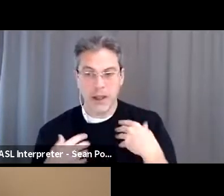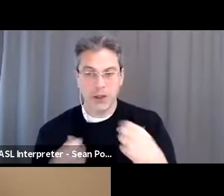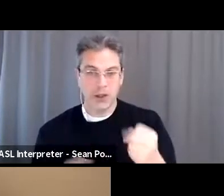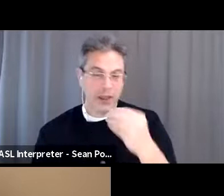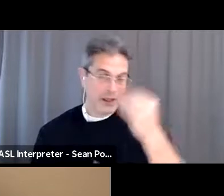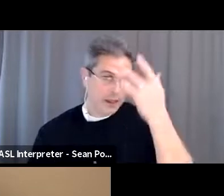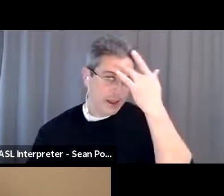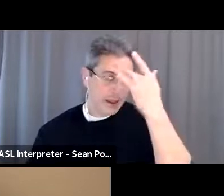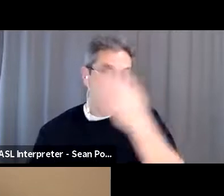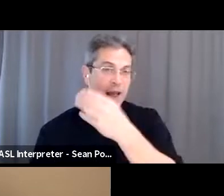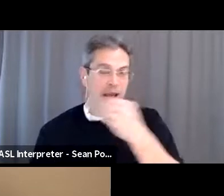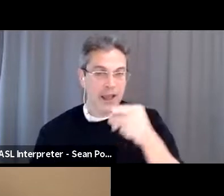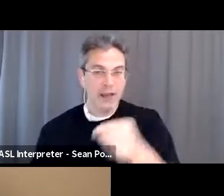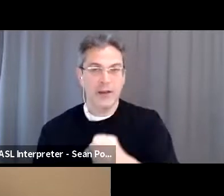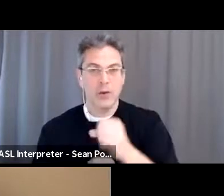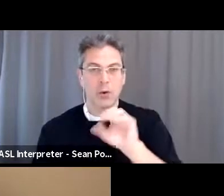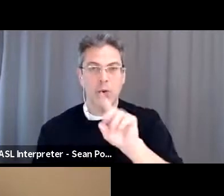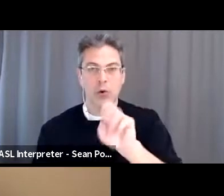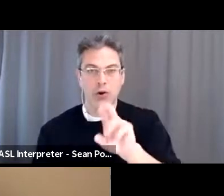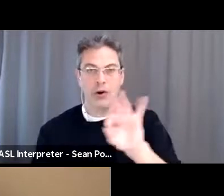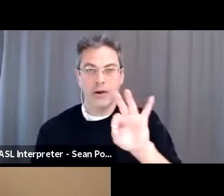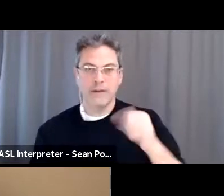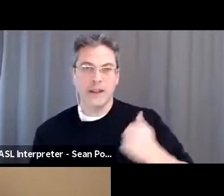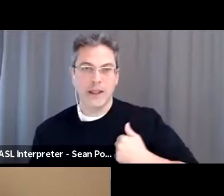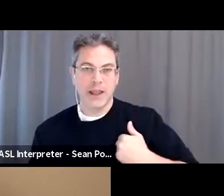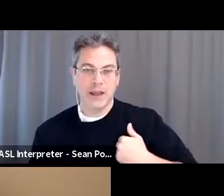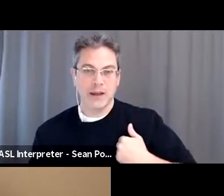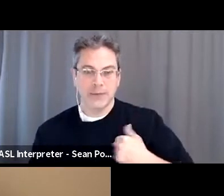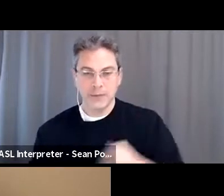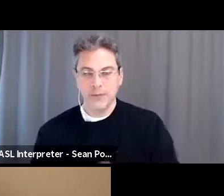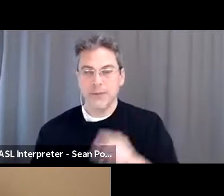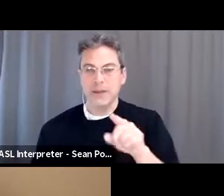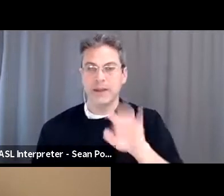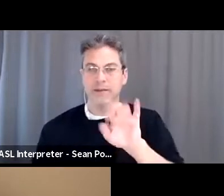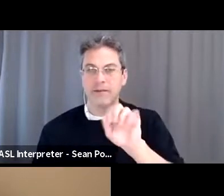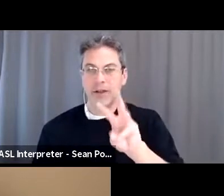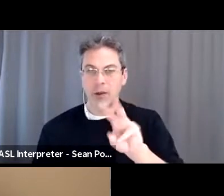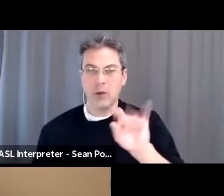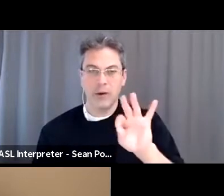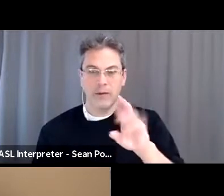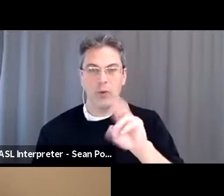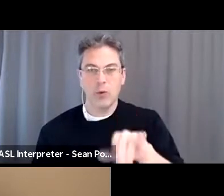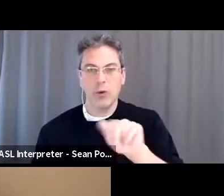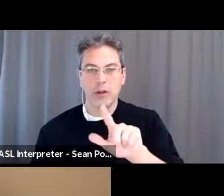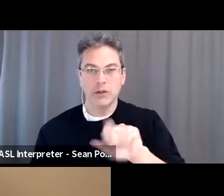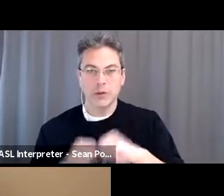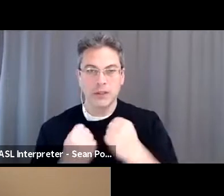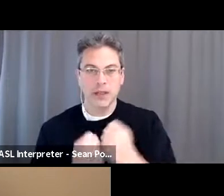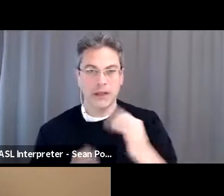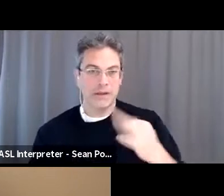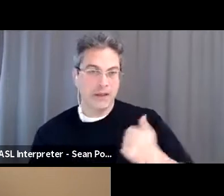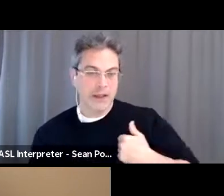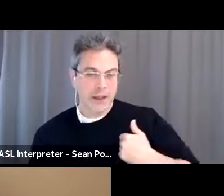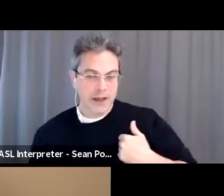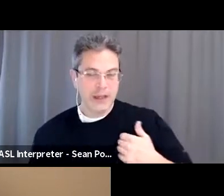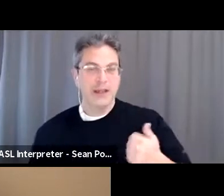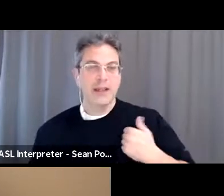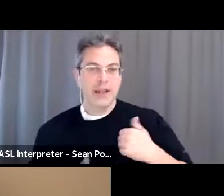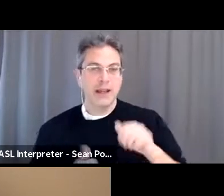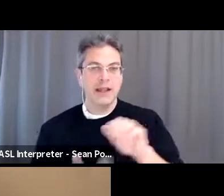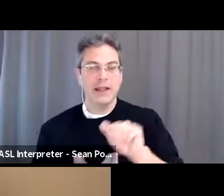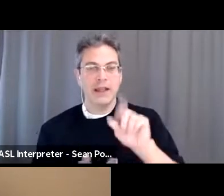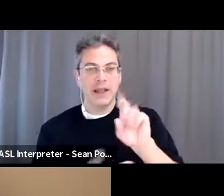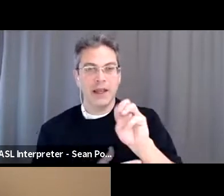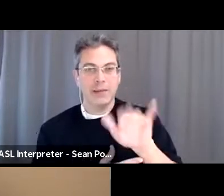of Canada. He's a fellow of the Royal Society of Canada, the Canadian Academy of Health Sciences, the US National Academy